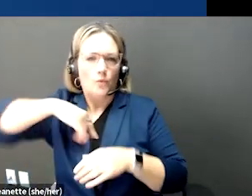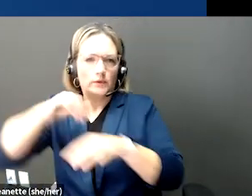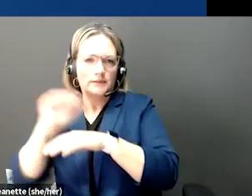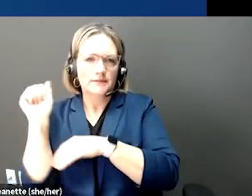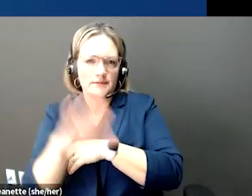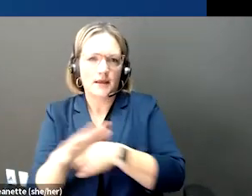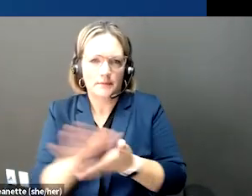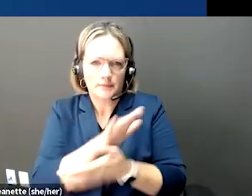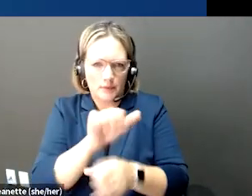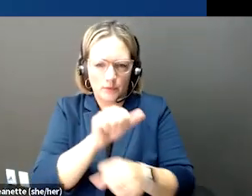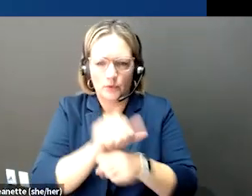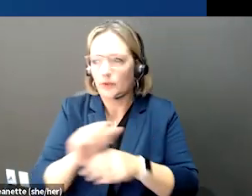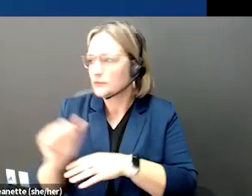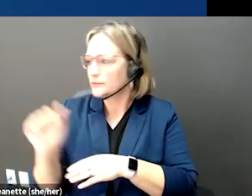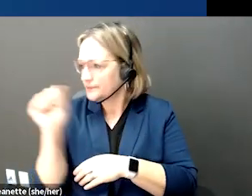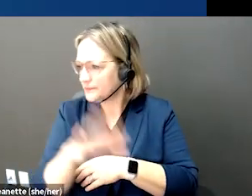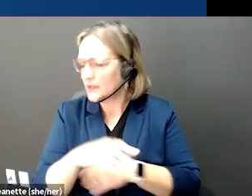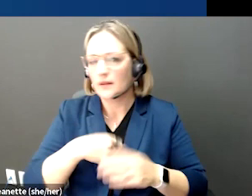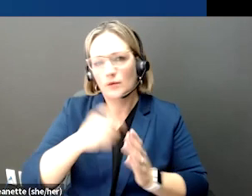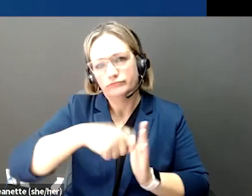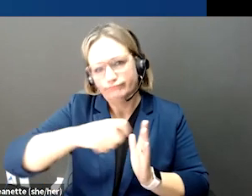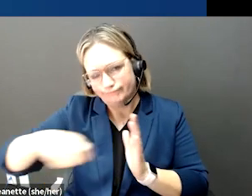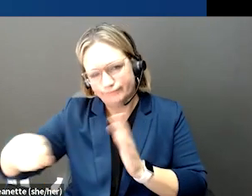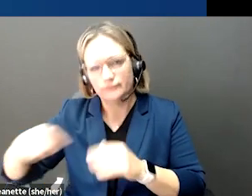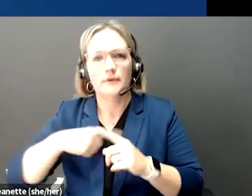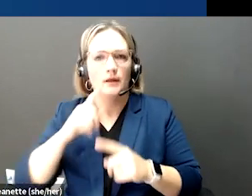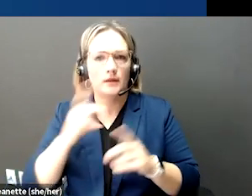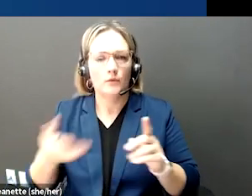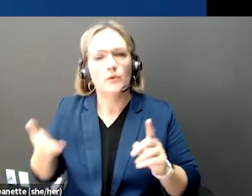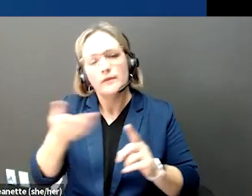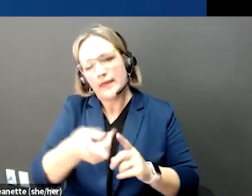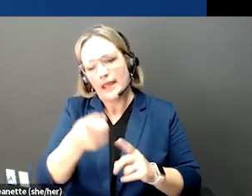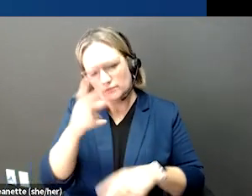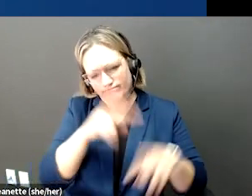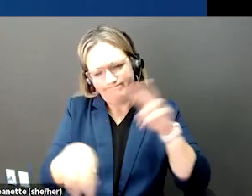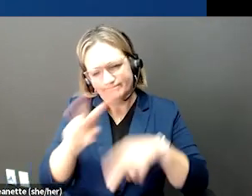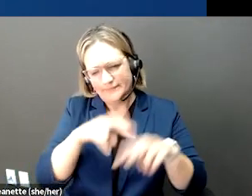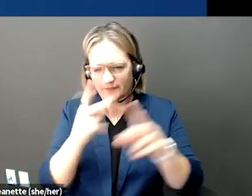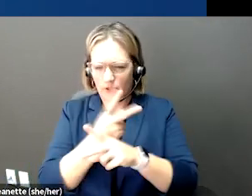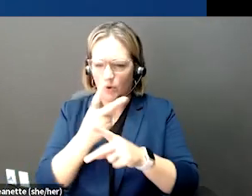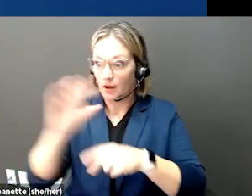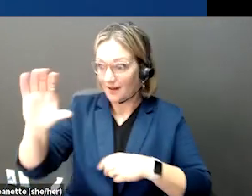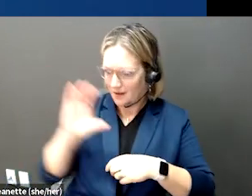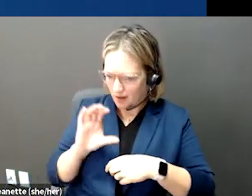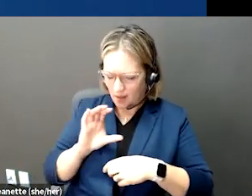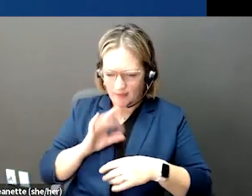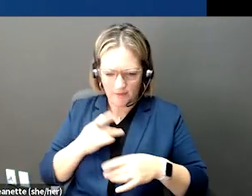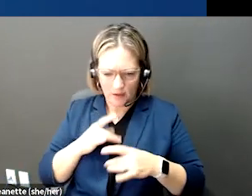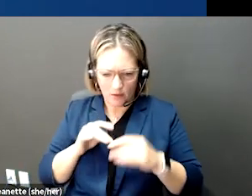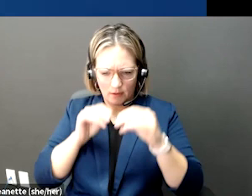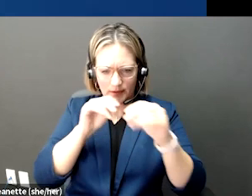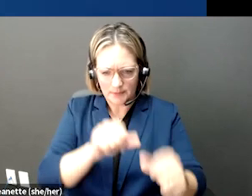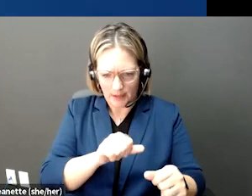complete. They receive an invoice for the upcoming period where they take a guess at where the funding will be spent, and a statement of